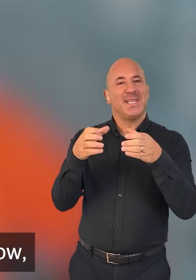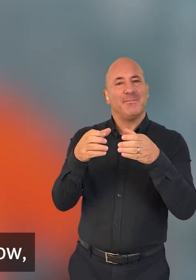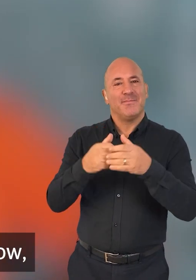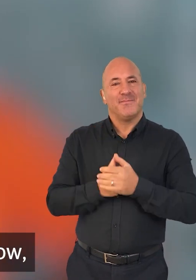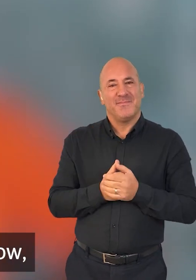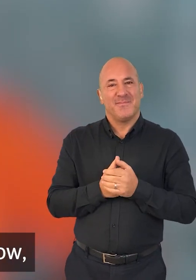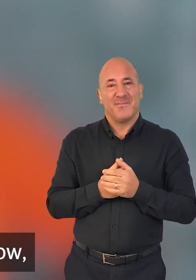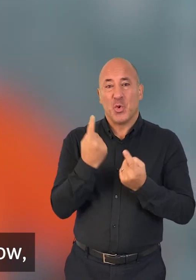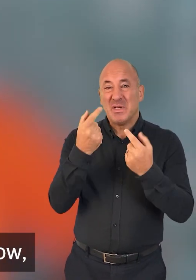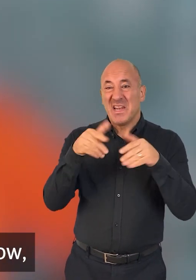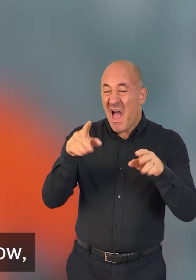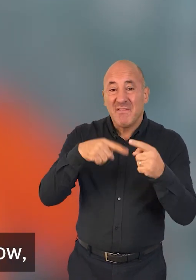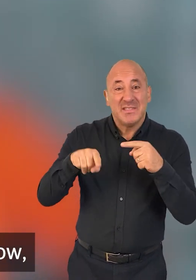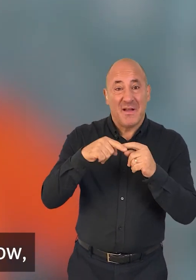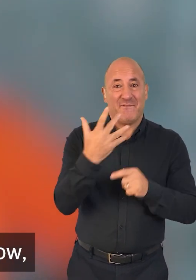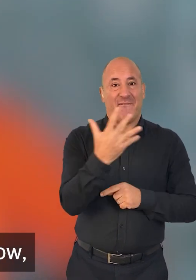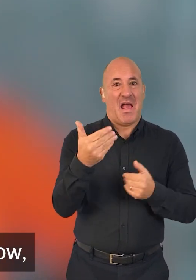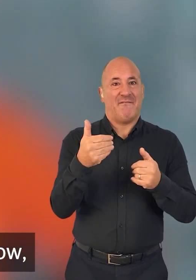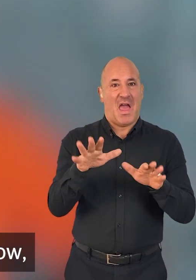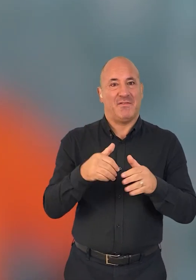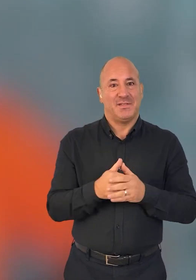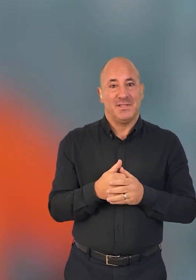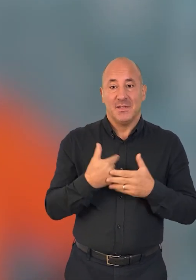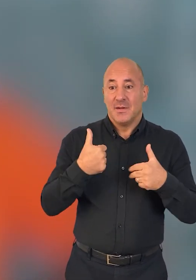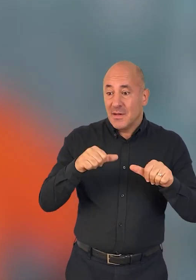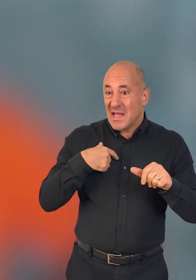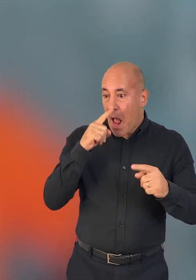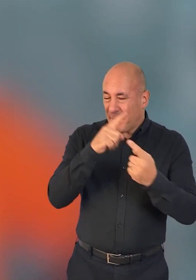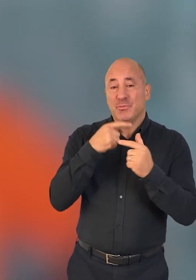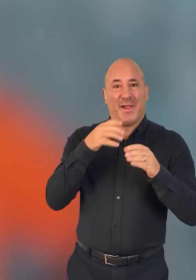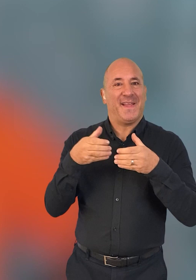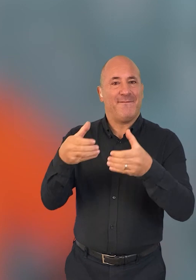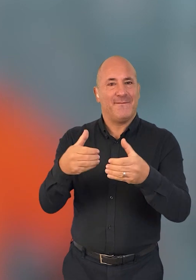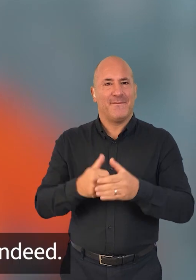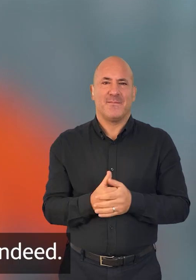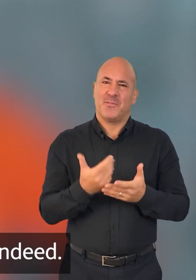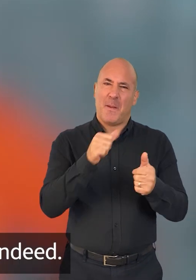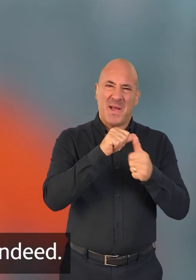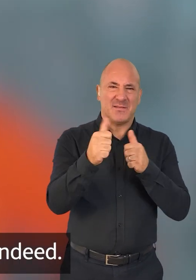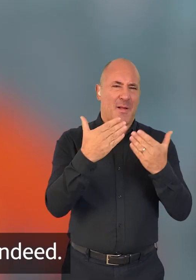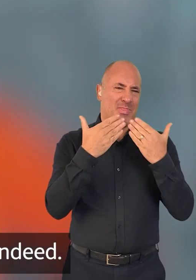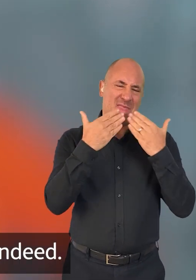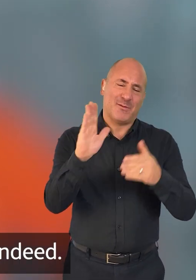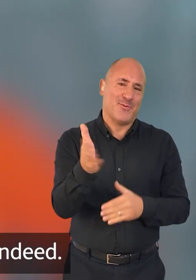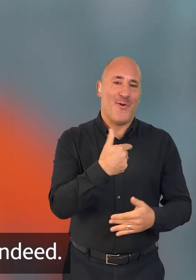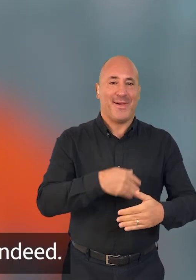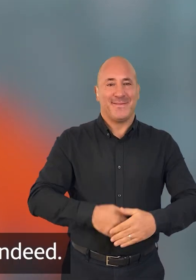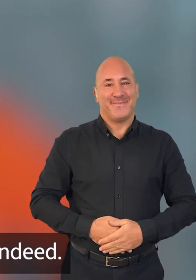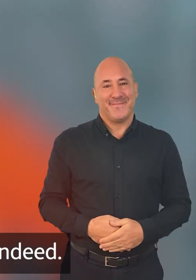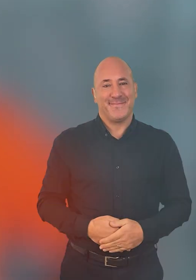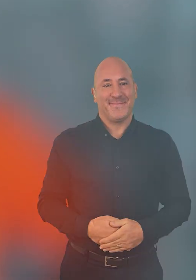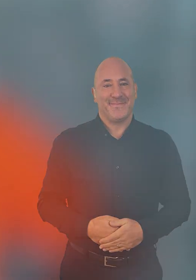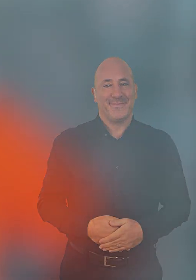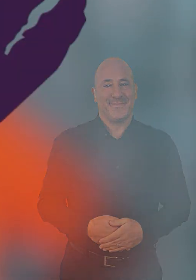team. What's left of them, 55 of them left now, the first opportunity I get. All the very best to you, many thanks